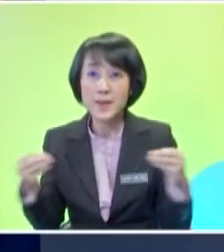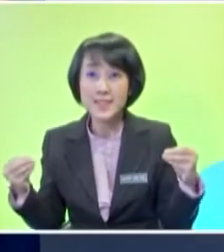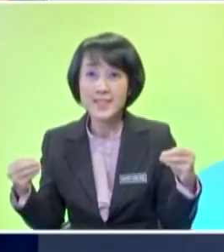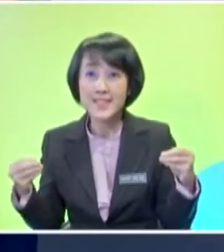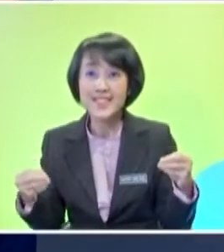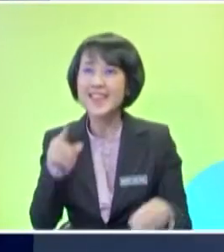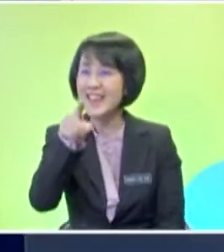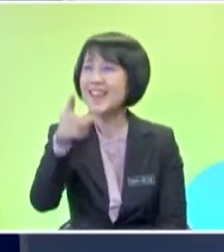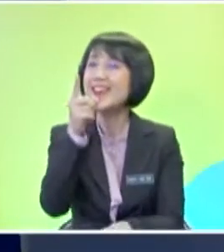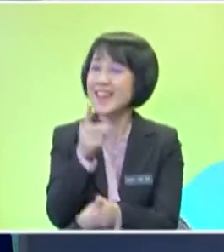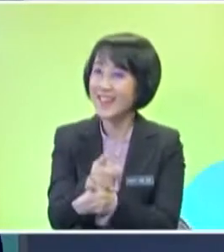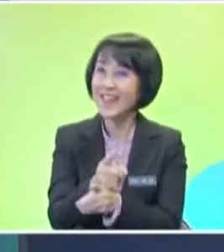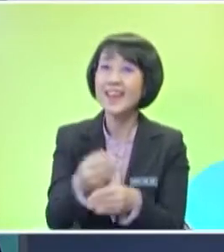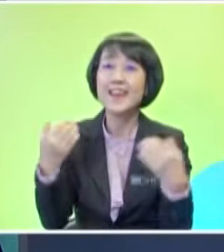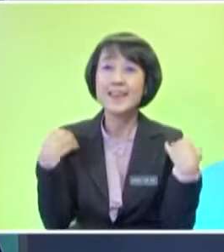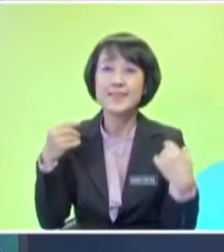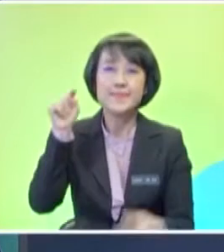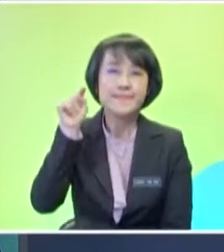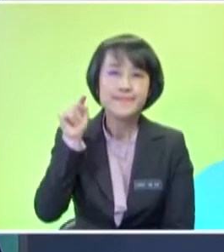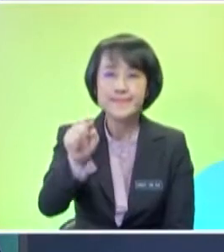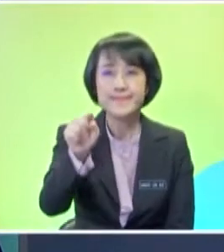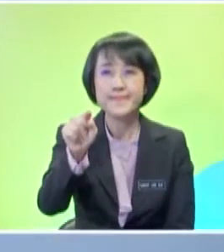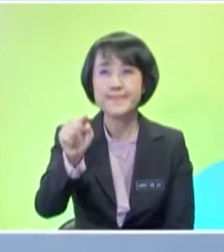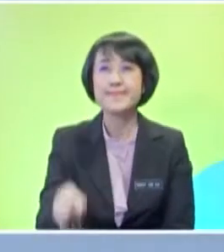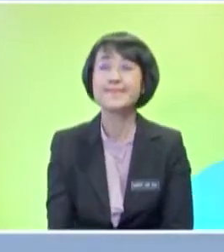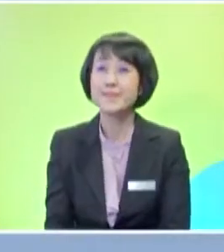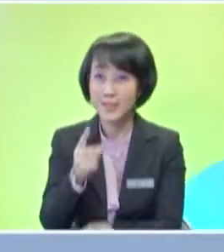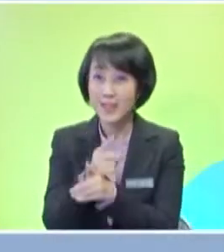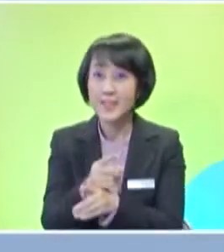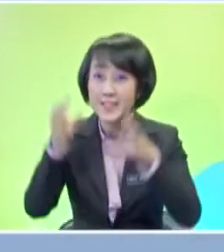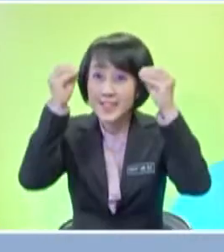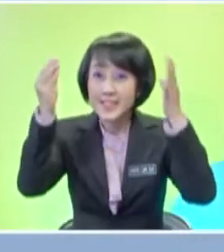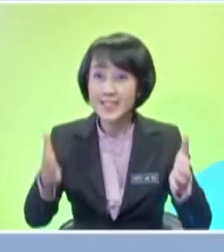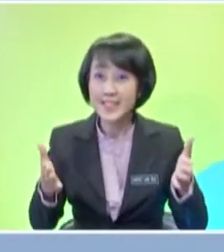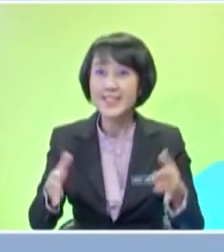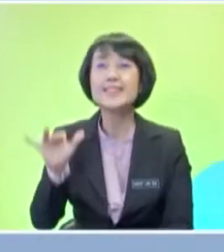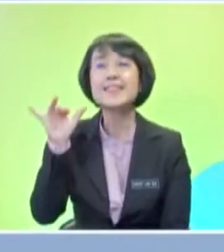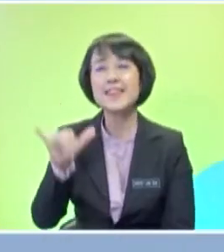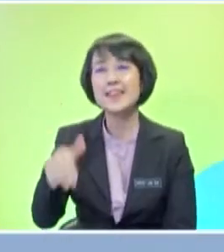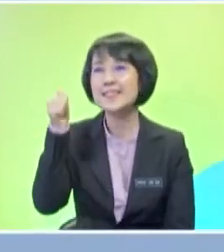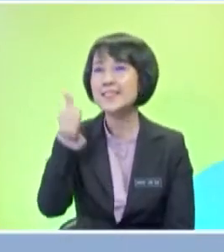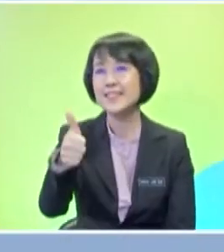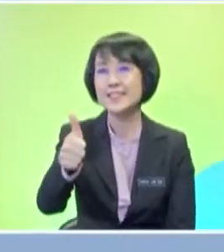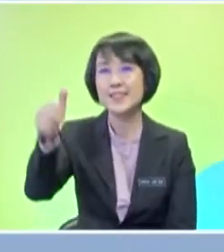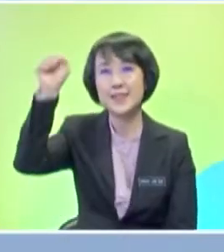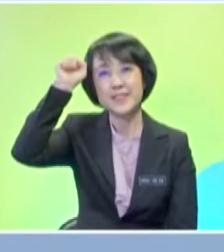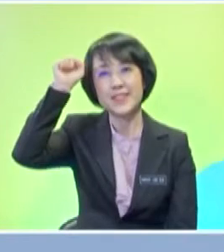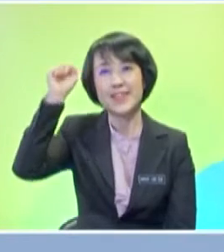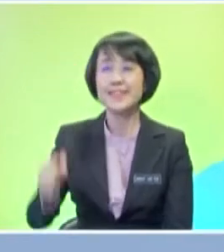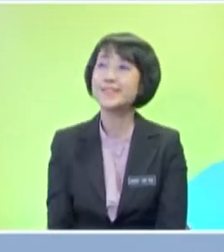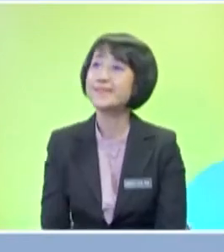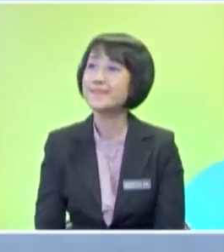Ah, you are right. We still need a full stop. Is that correct, teacher? Yes. Good job, Sean. All right.